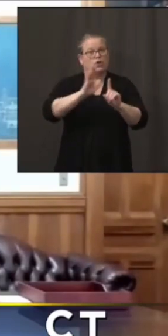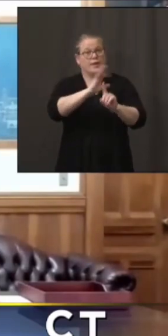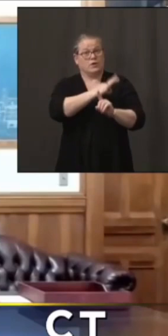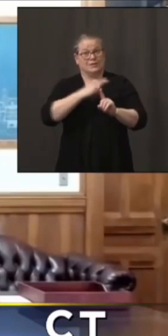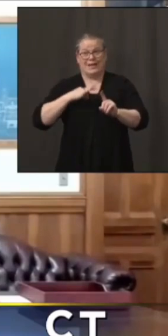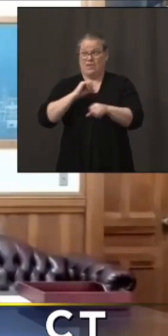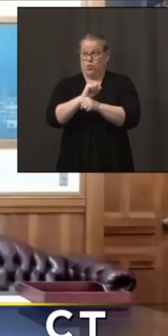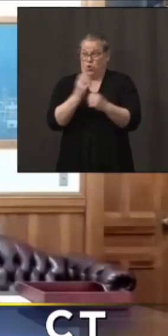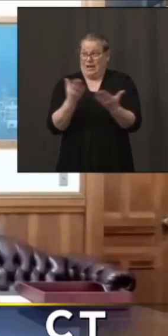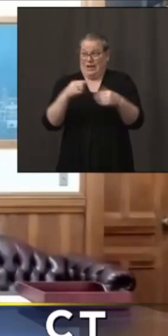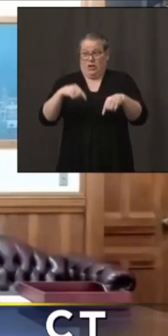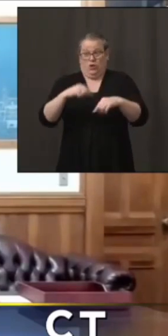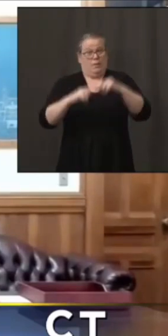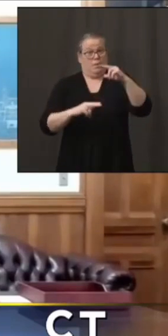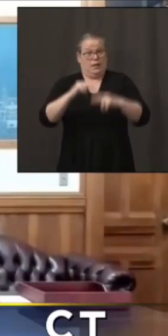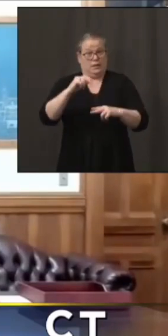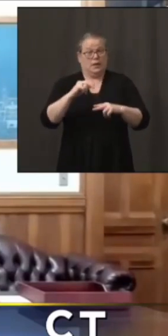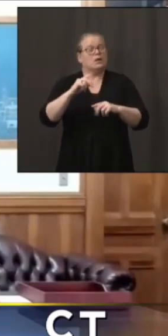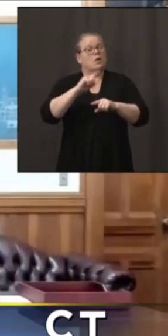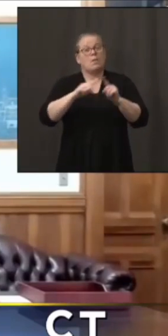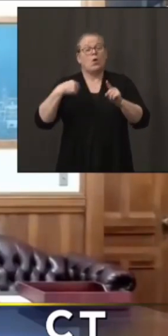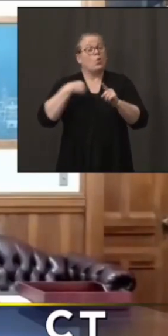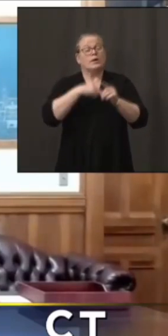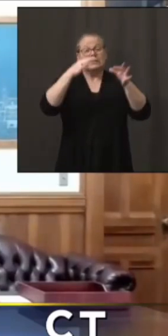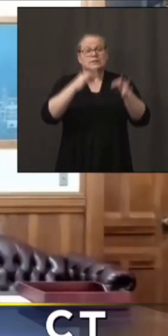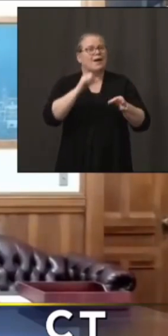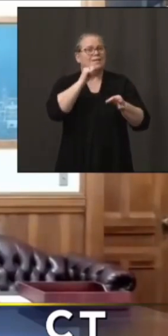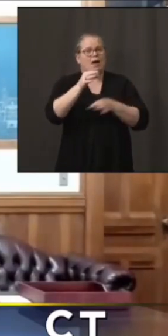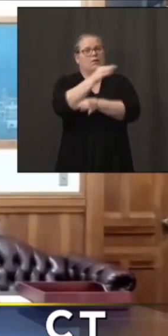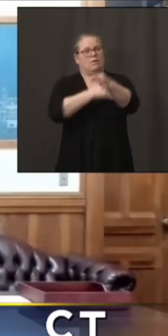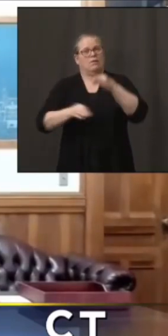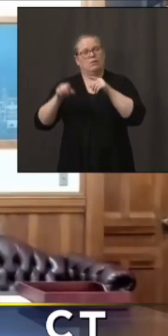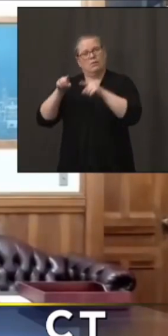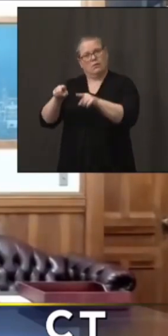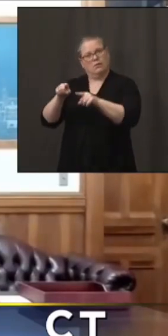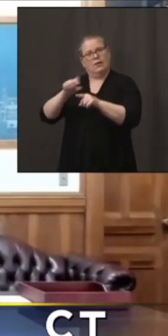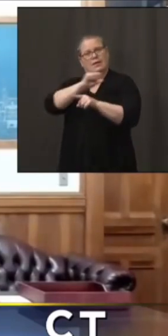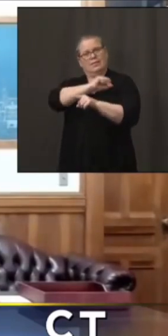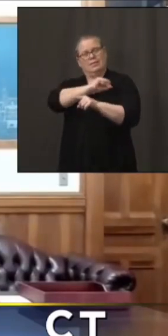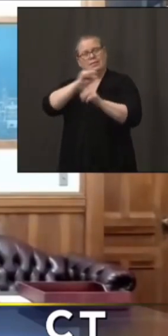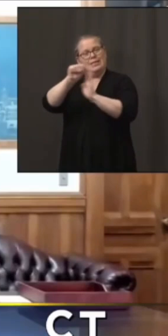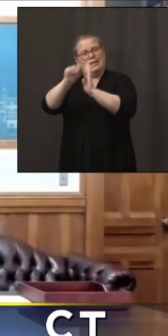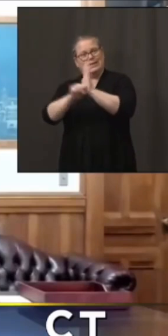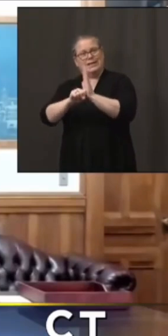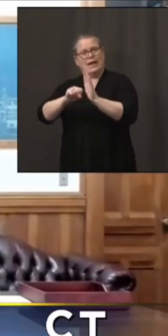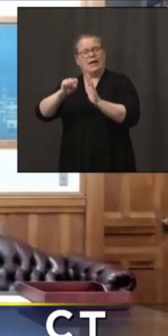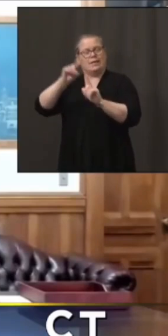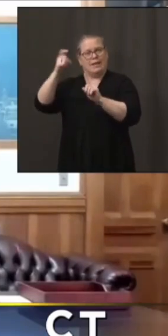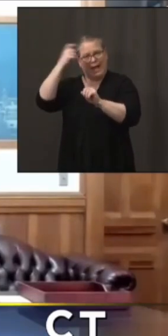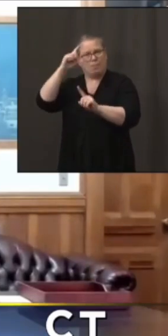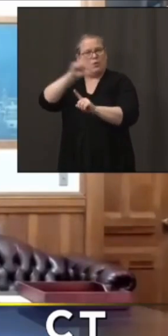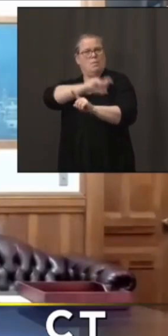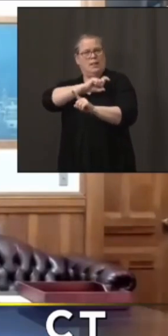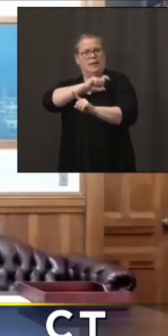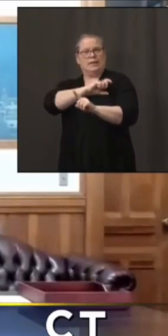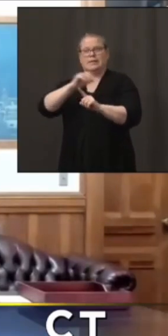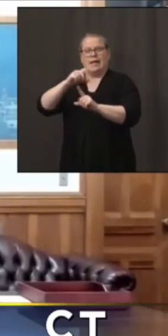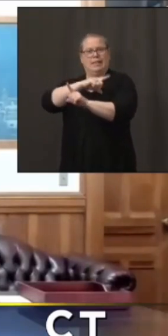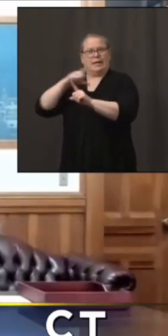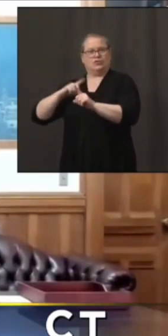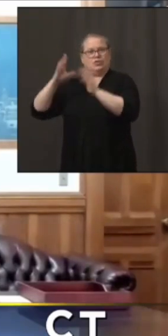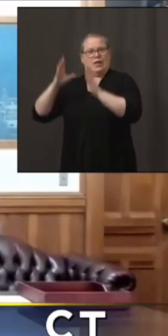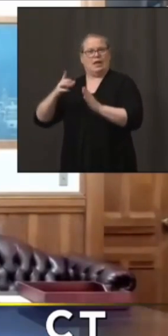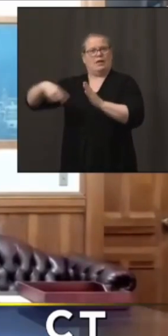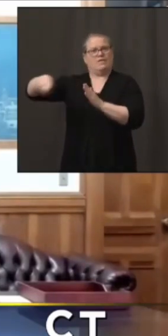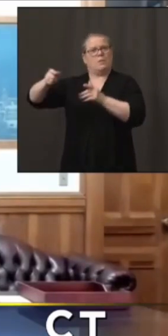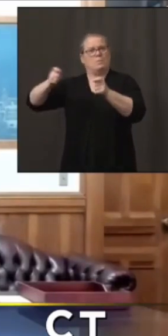here, we always defer to the Office of Legislative Management and State Capitol Police when it comes to overall protection of this complex.